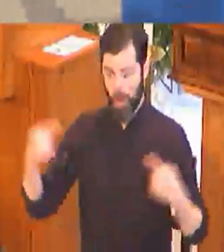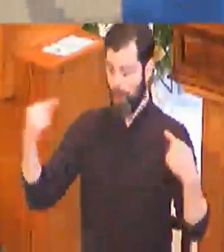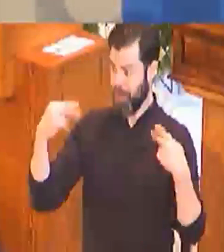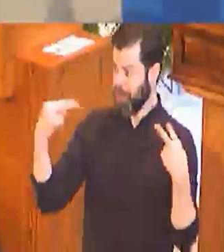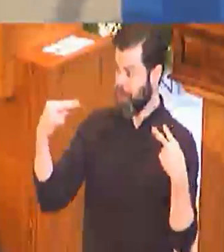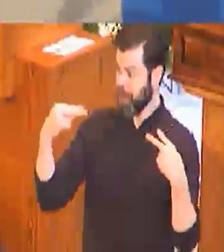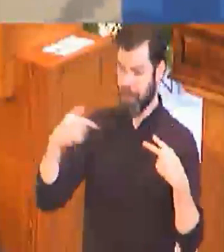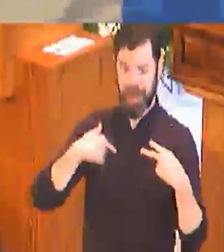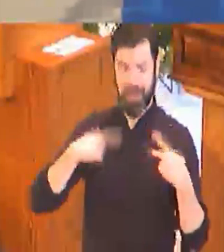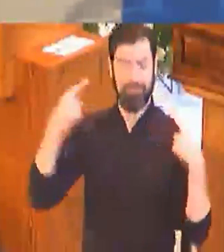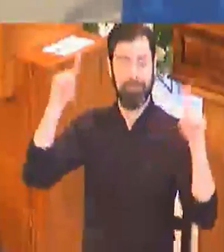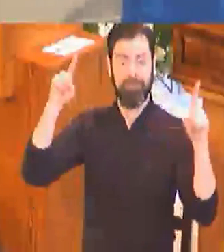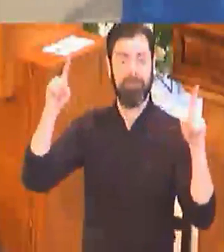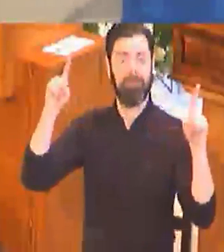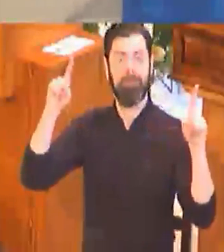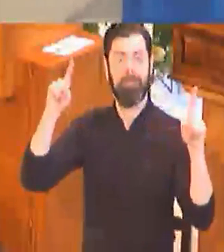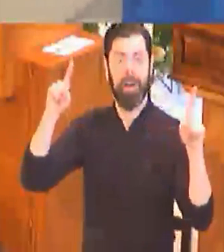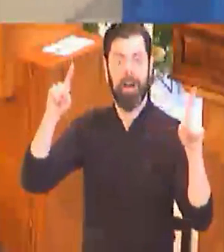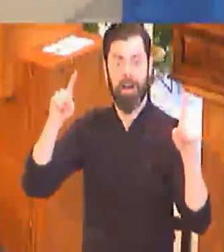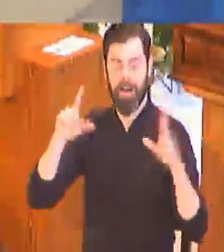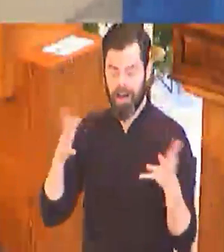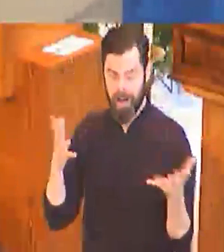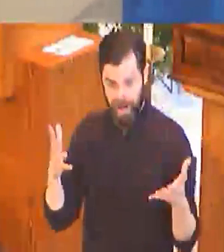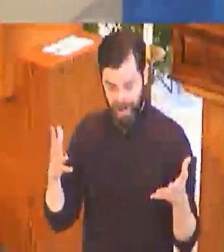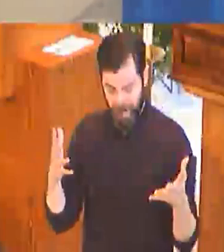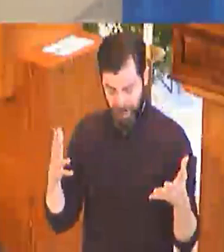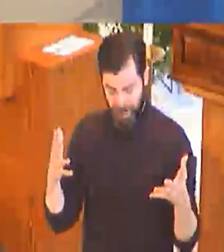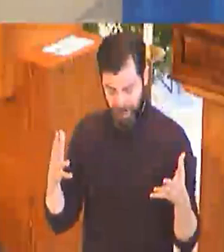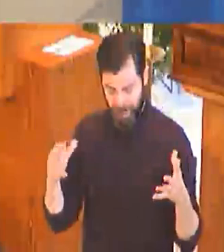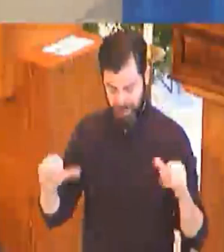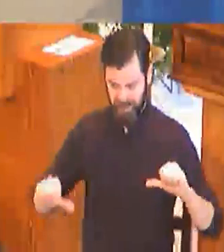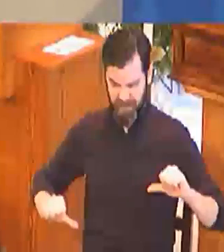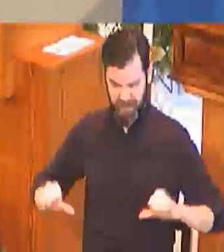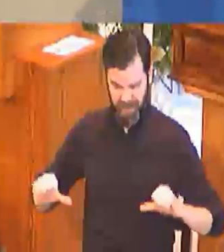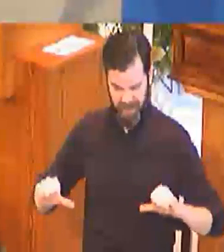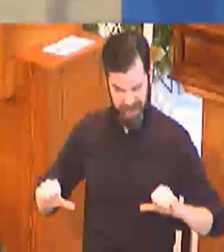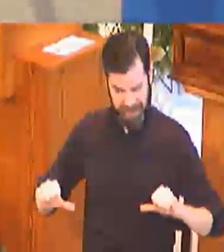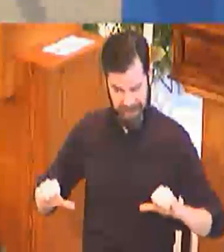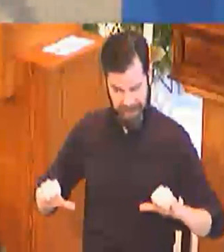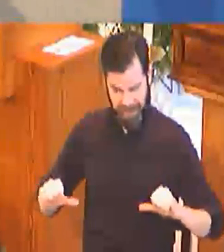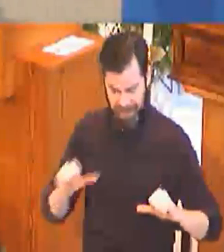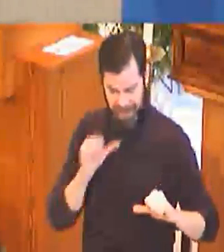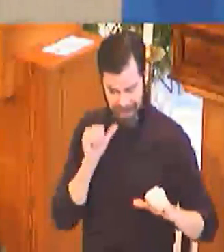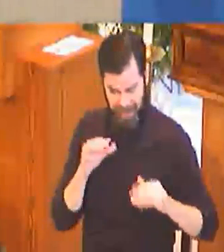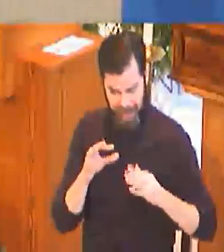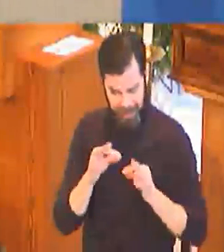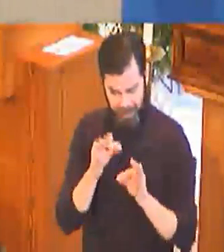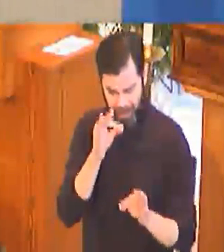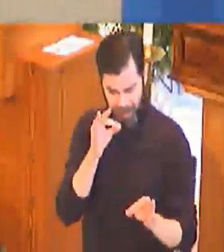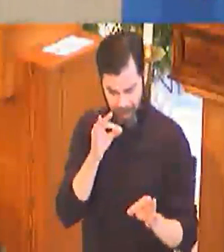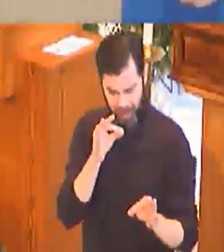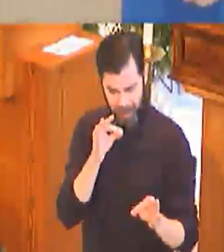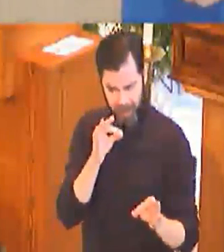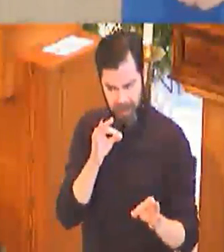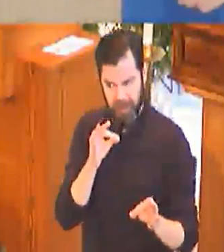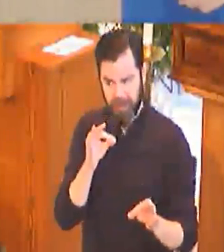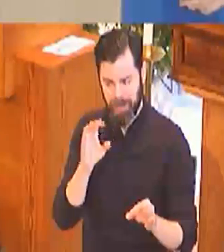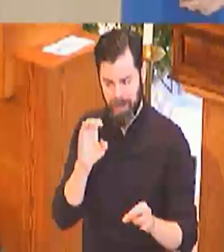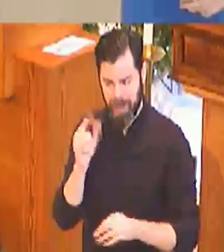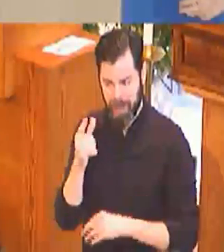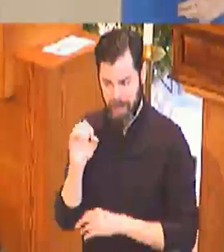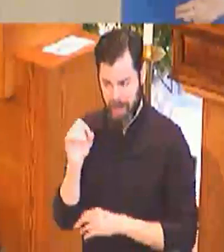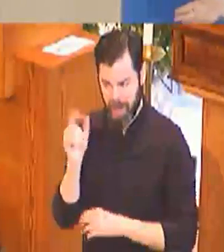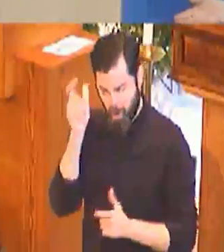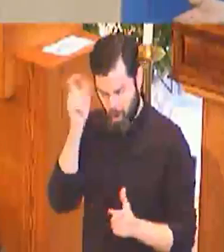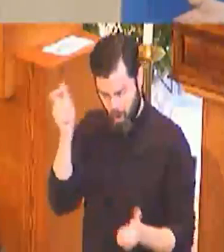done. And when that's not spirit guiding us to do that, it's ego